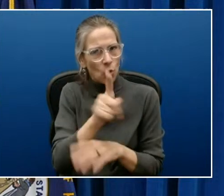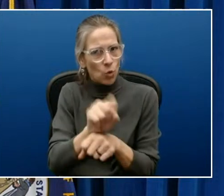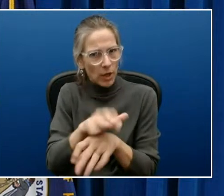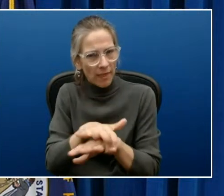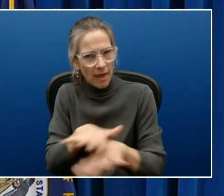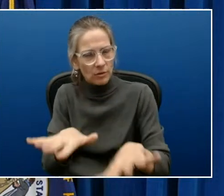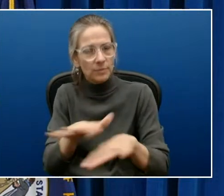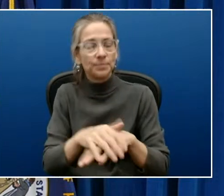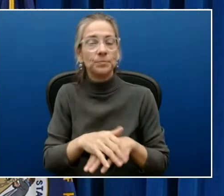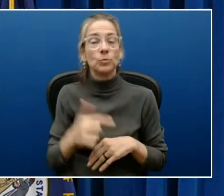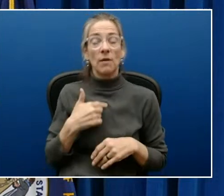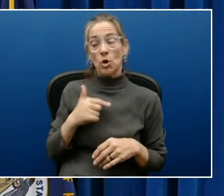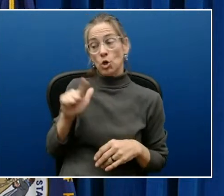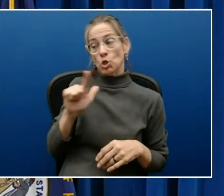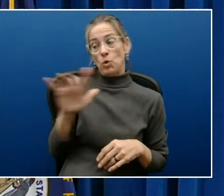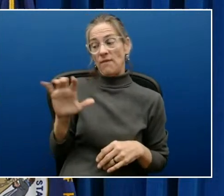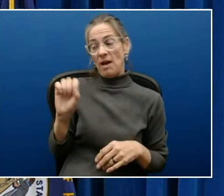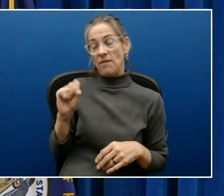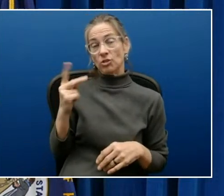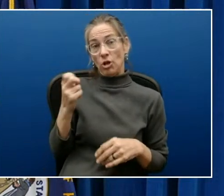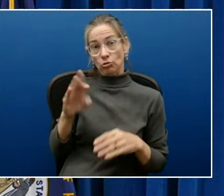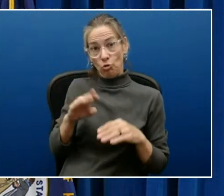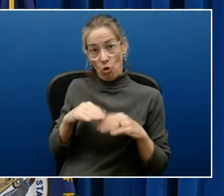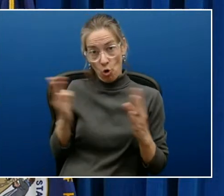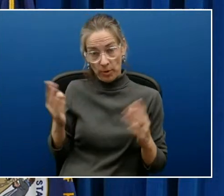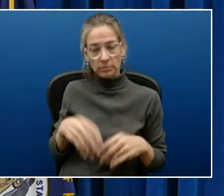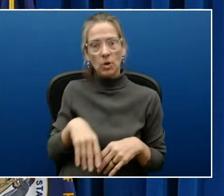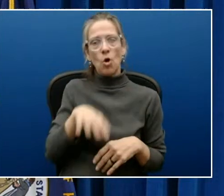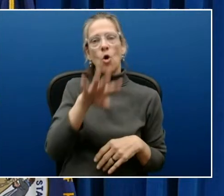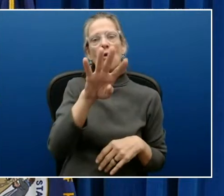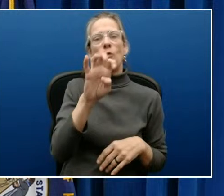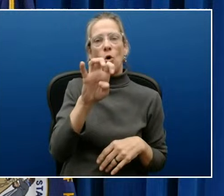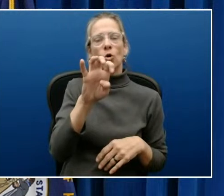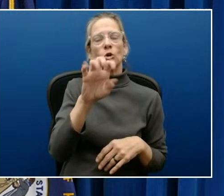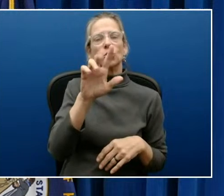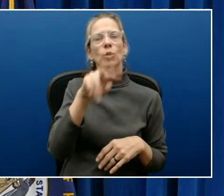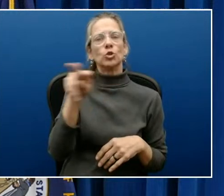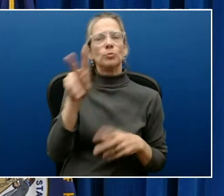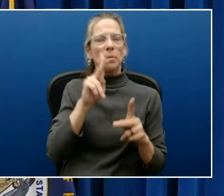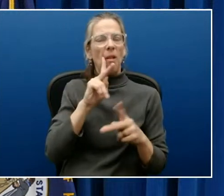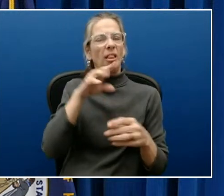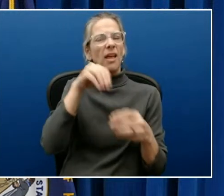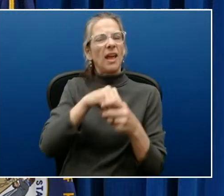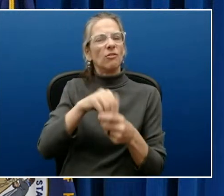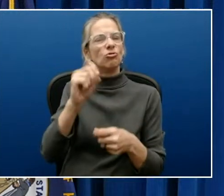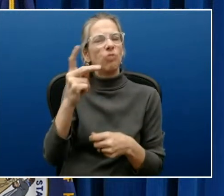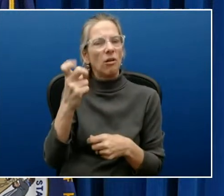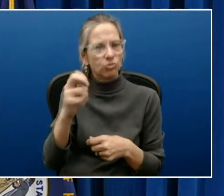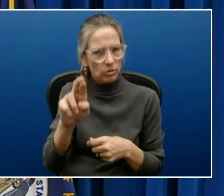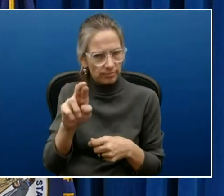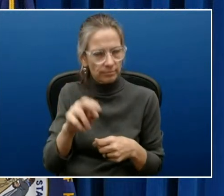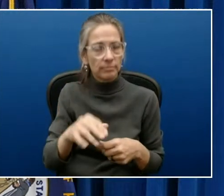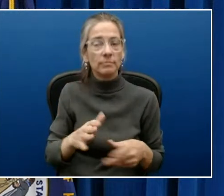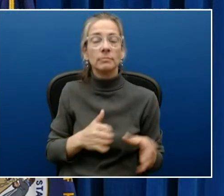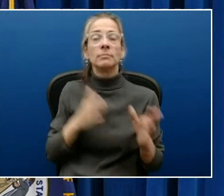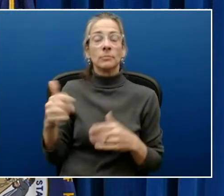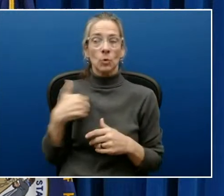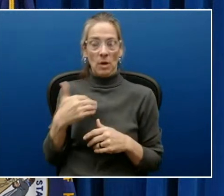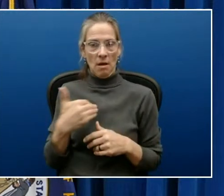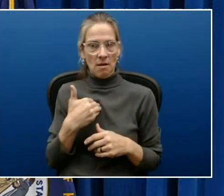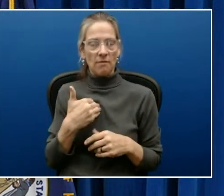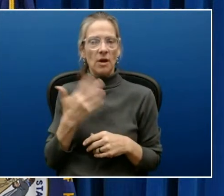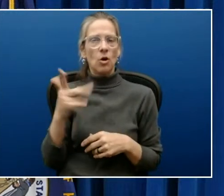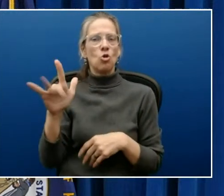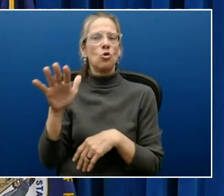the Commonwealth, and 402 individuals are being sheltered in them. We also have a call center.